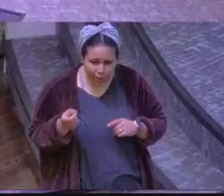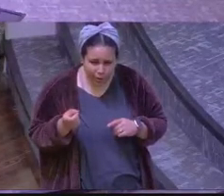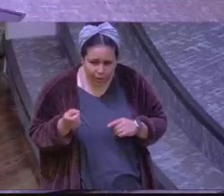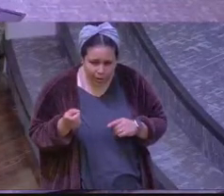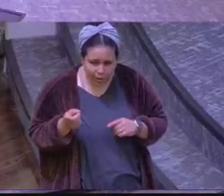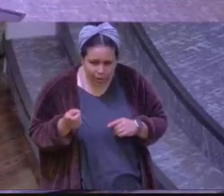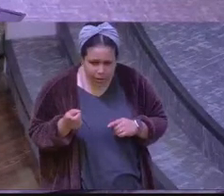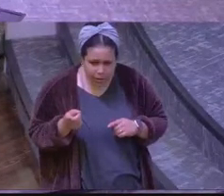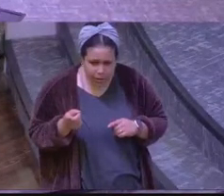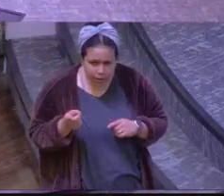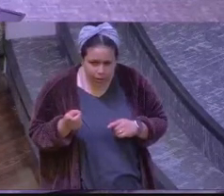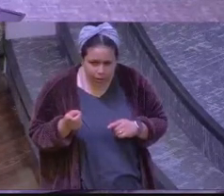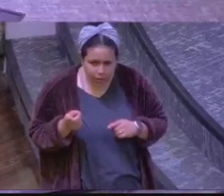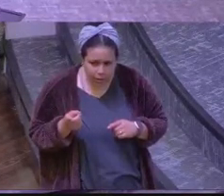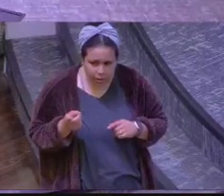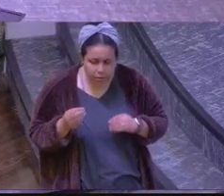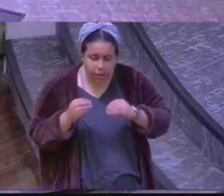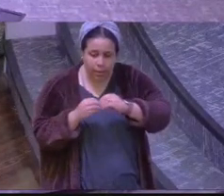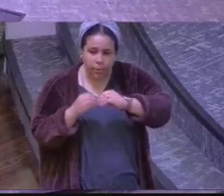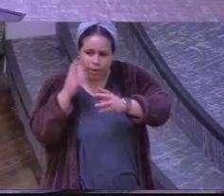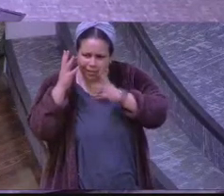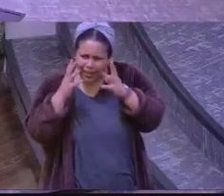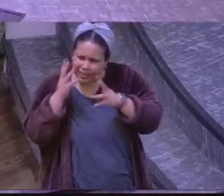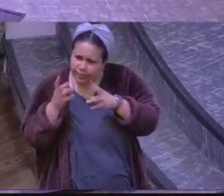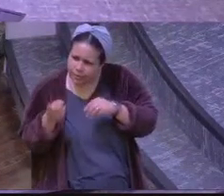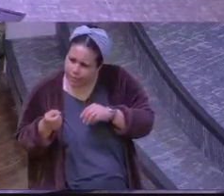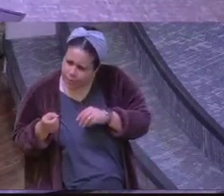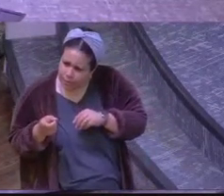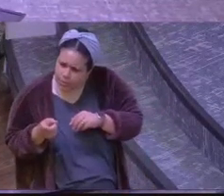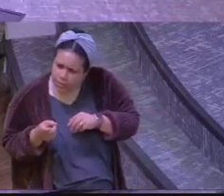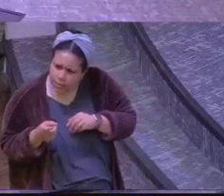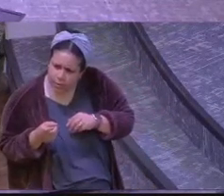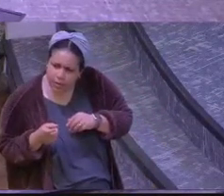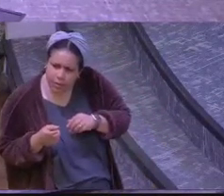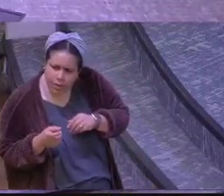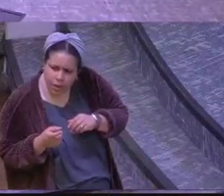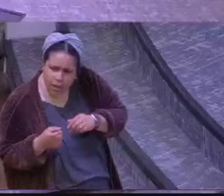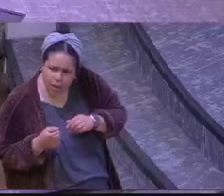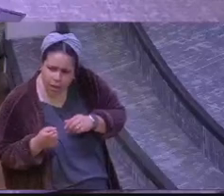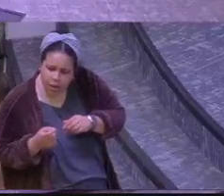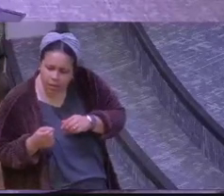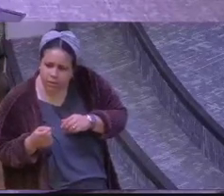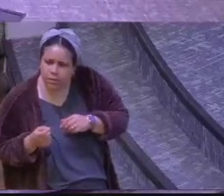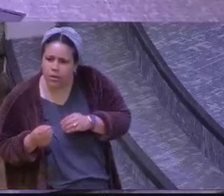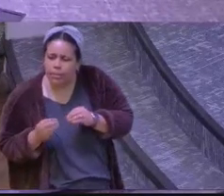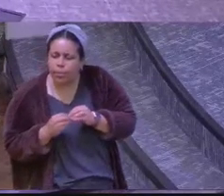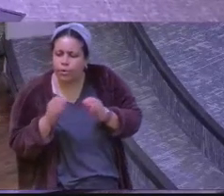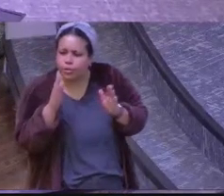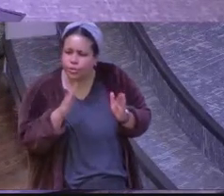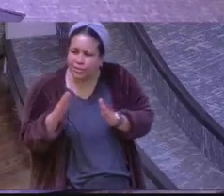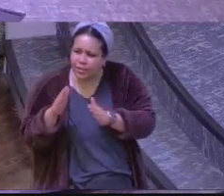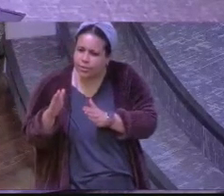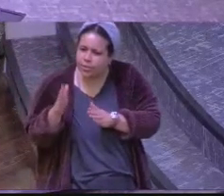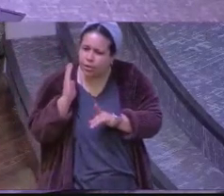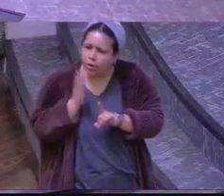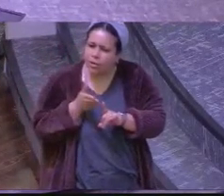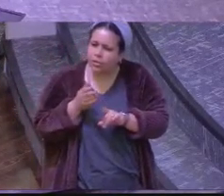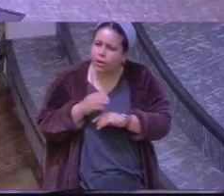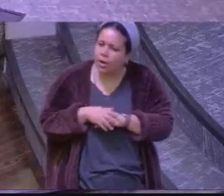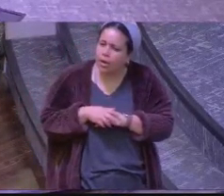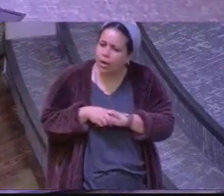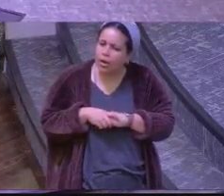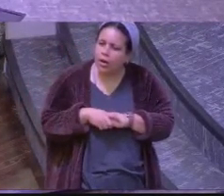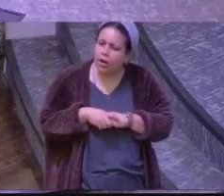you're saying, is it more innovative? Yeah, is it an innovation or is it more of a strategic direction? I think we're being